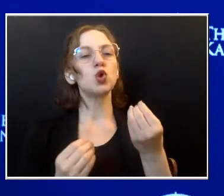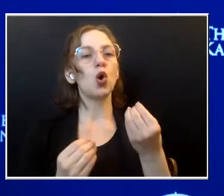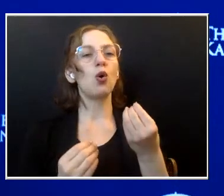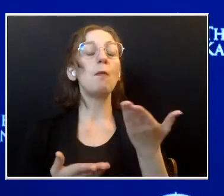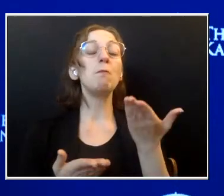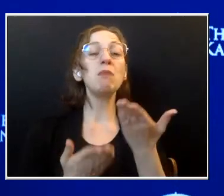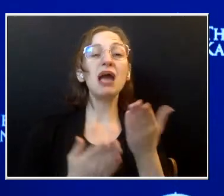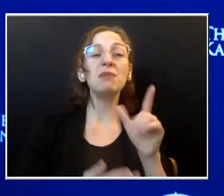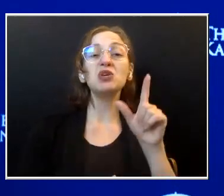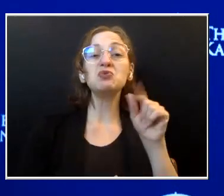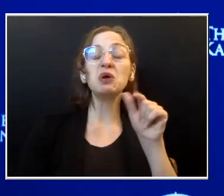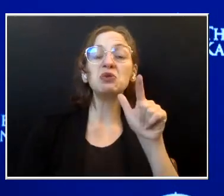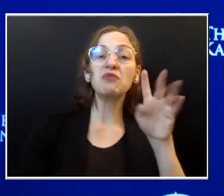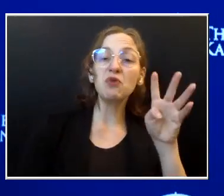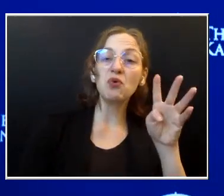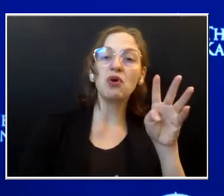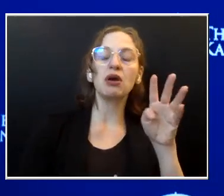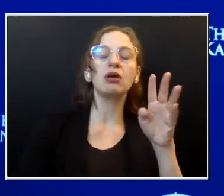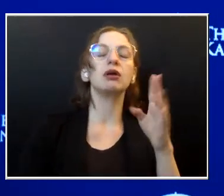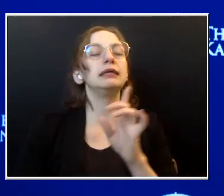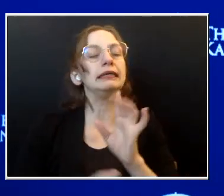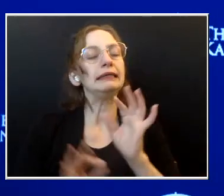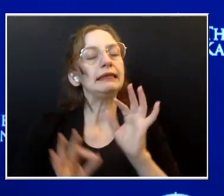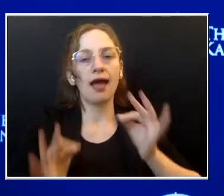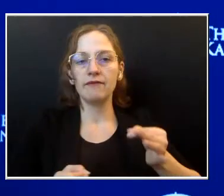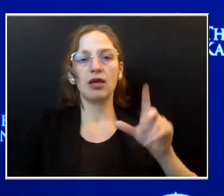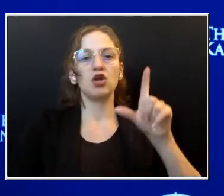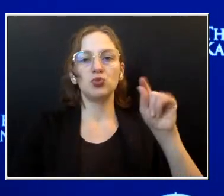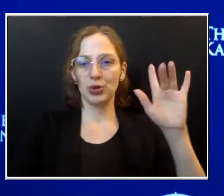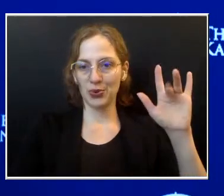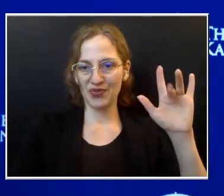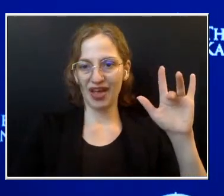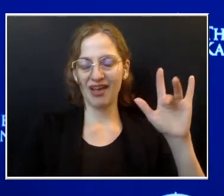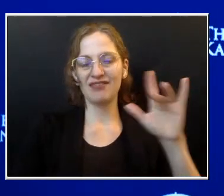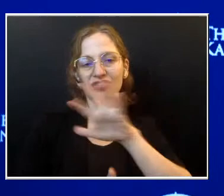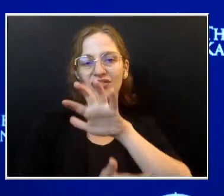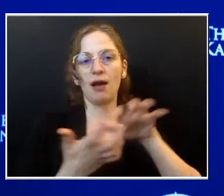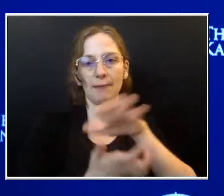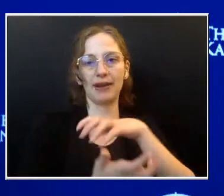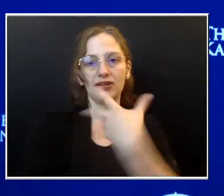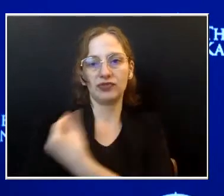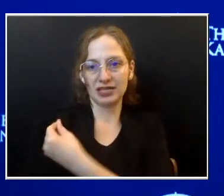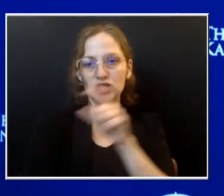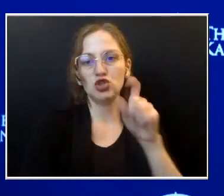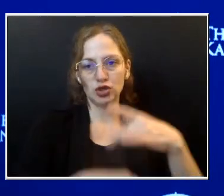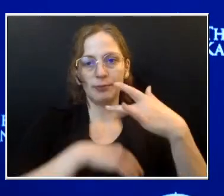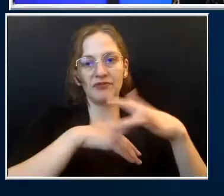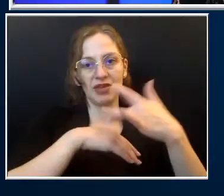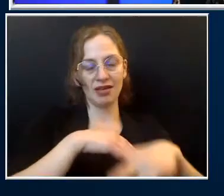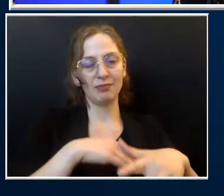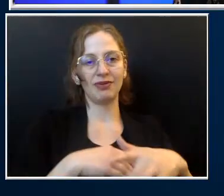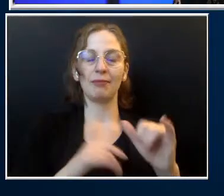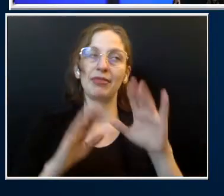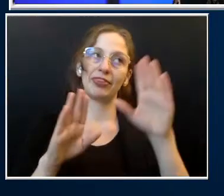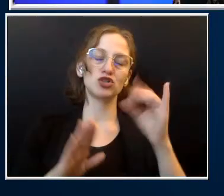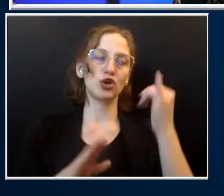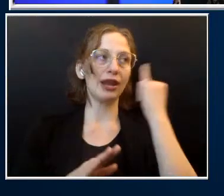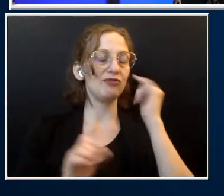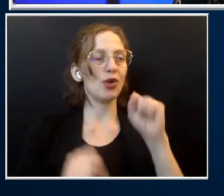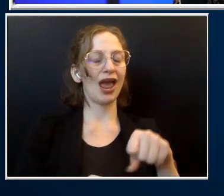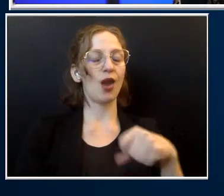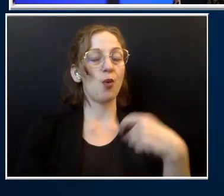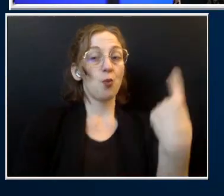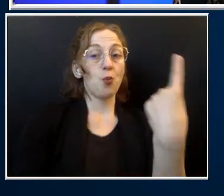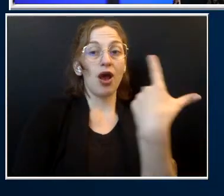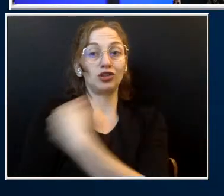vaccines will be available. That is a good thing. If you can get one stick instead of two, that will always be good. Yes, that would be good news. Hawk, thanks so